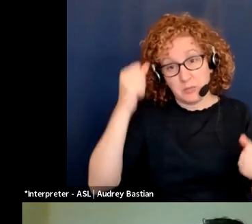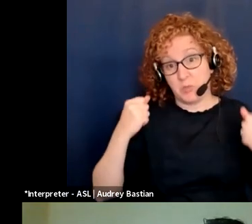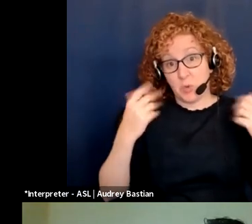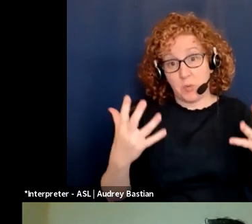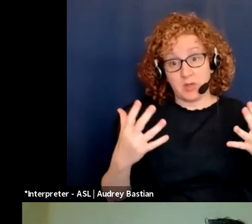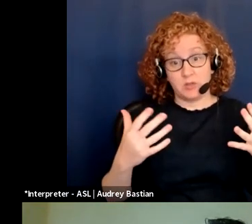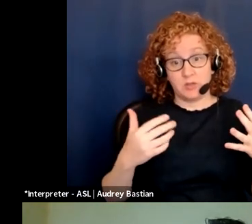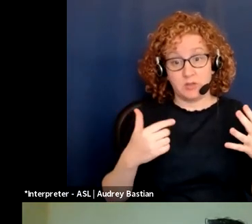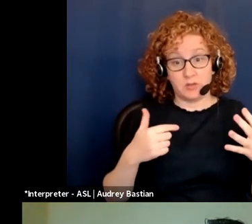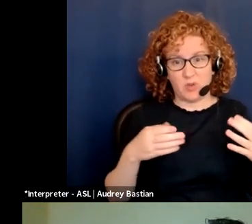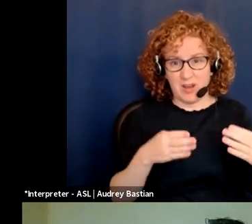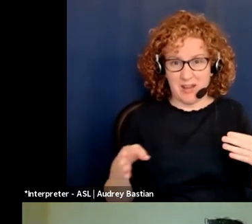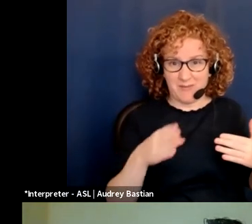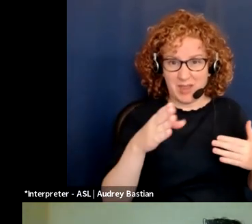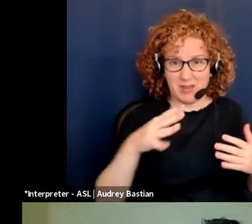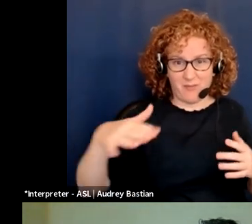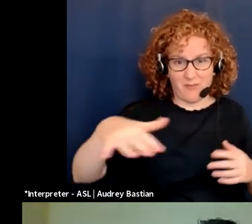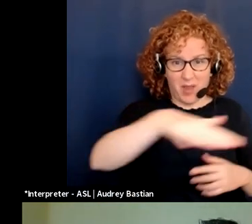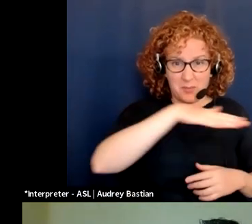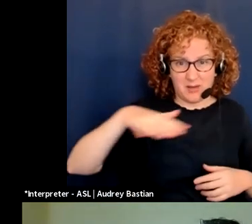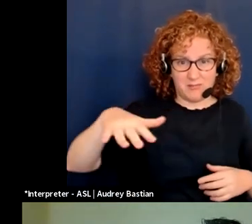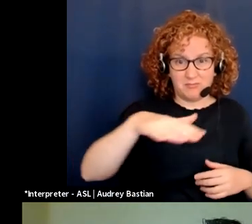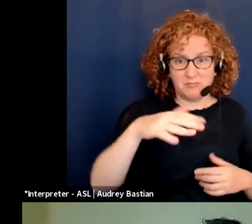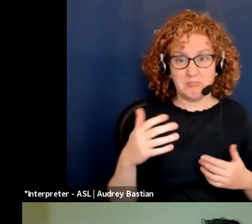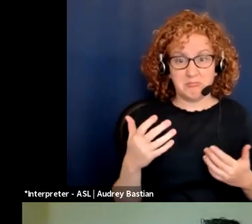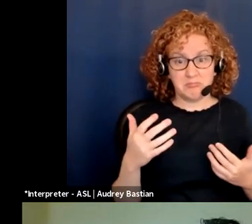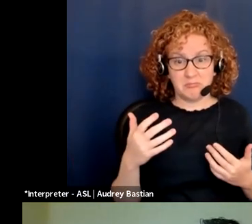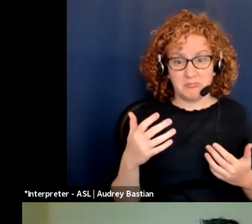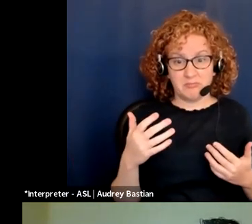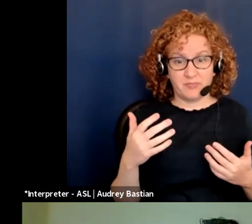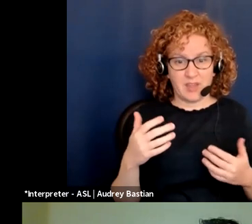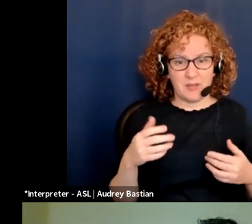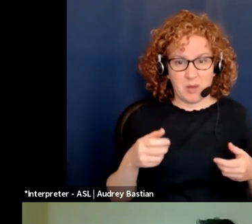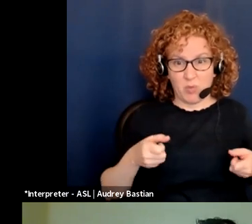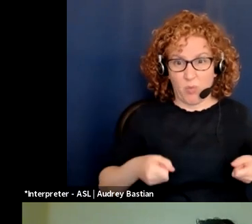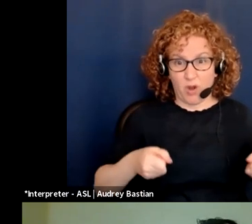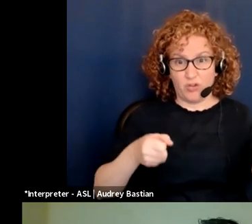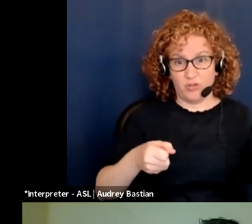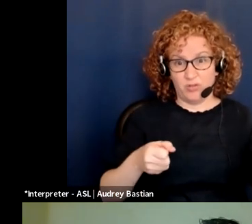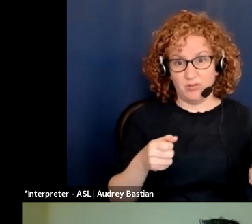won't navigate my environment had been with a structured walker. Yeah.